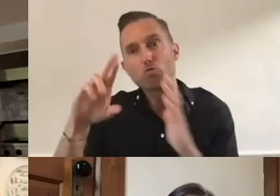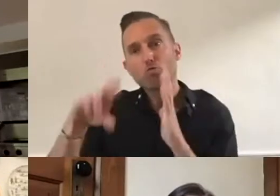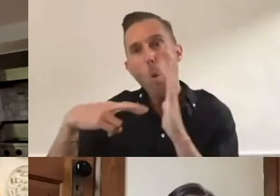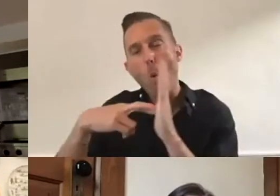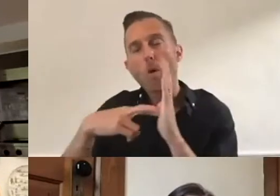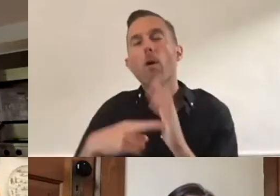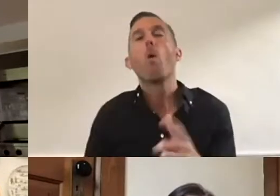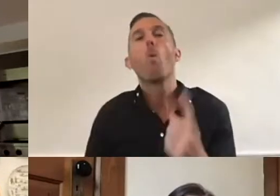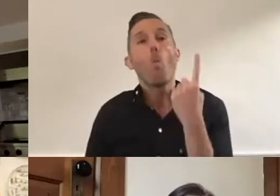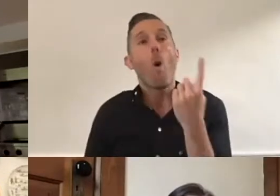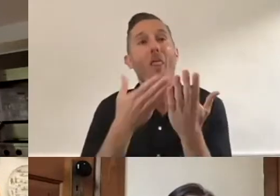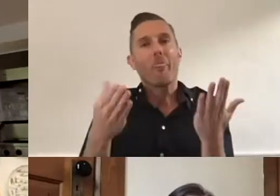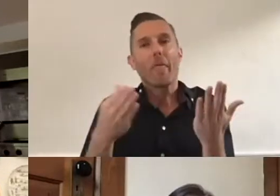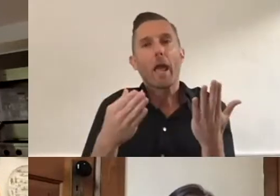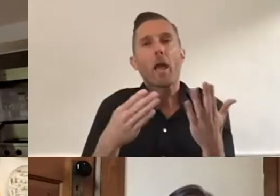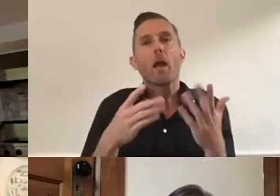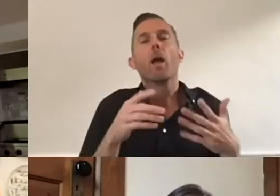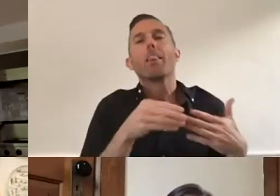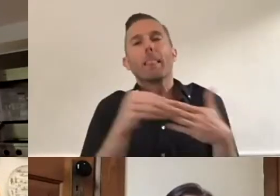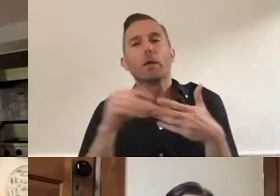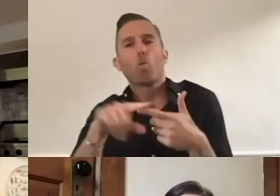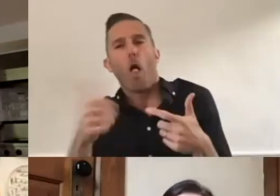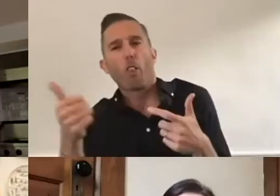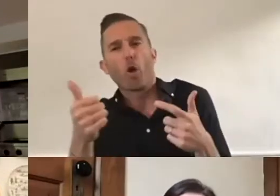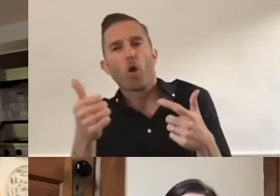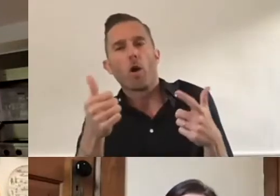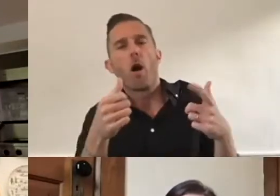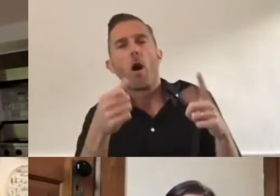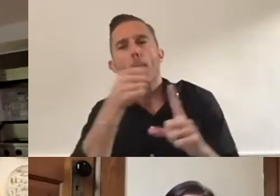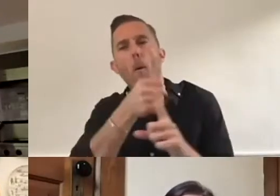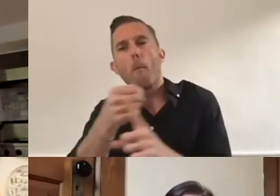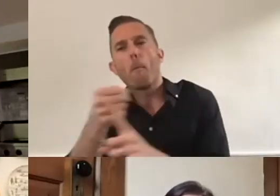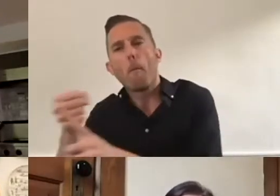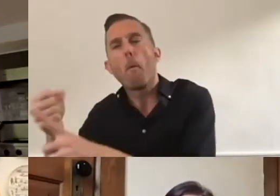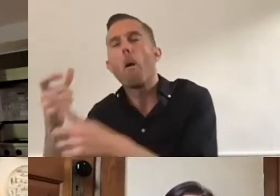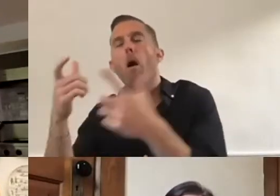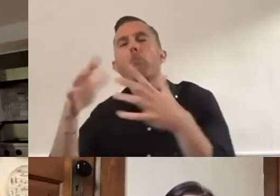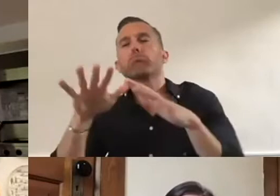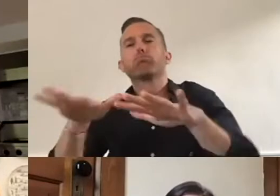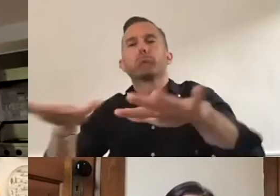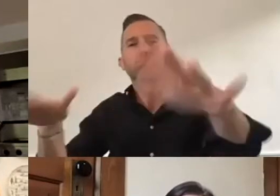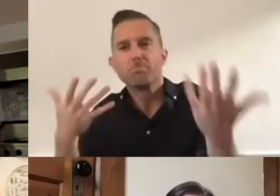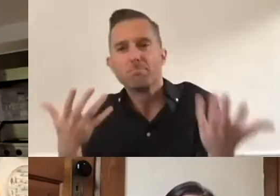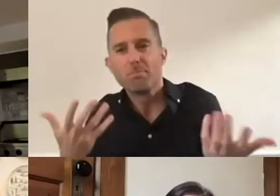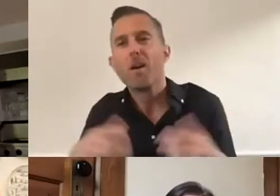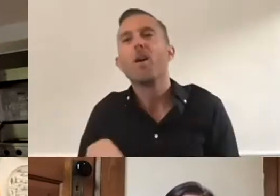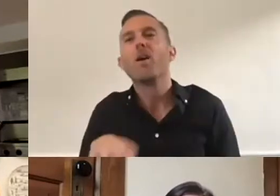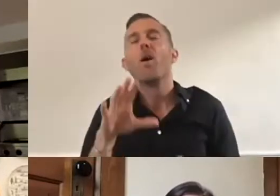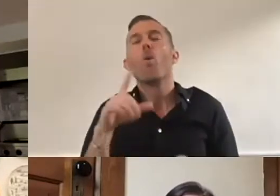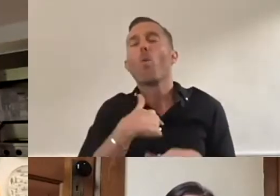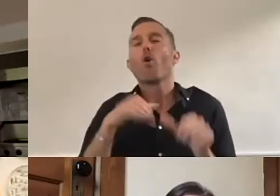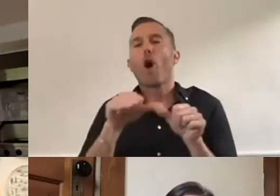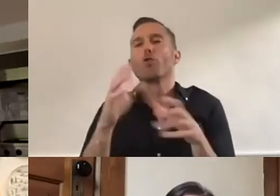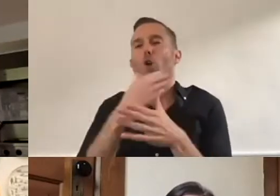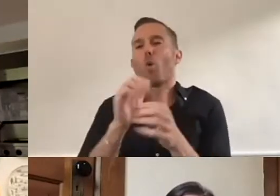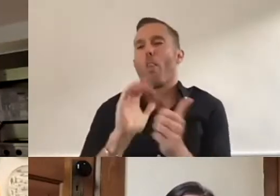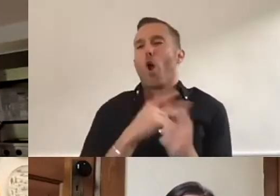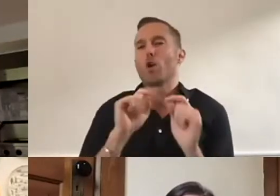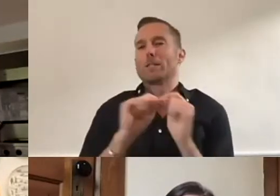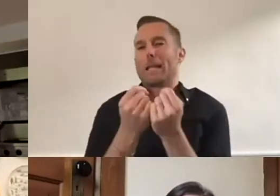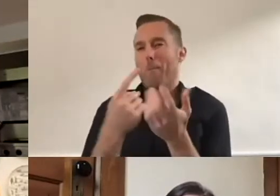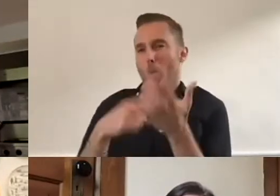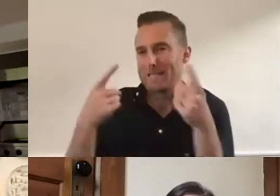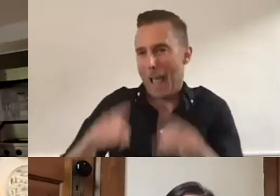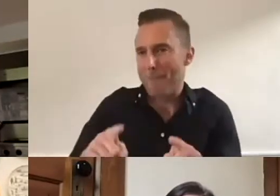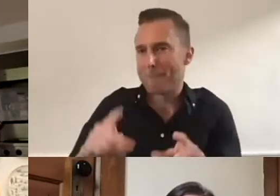of a sudden, we have these, we're constantly sharing with our team what's going on in this space. And after every time